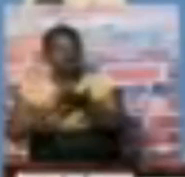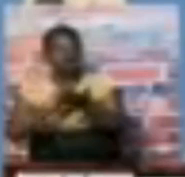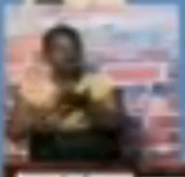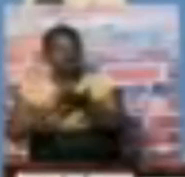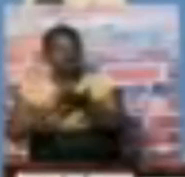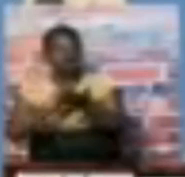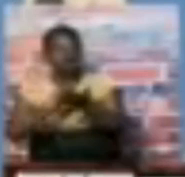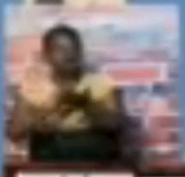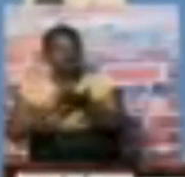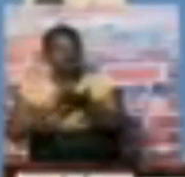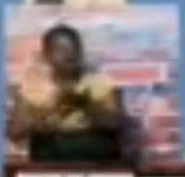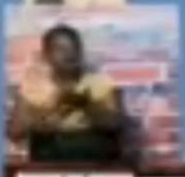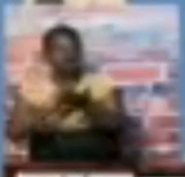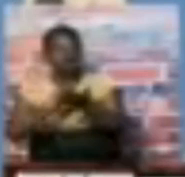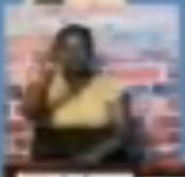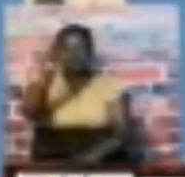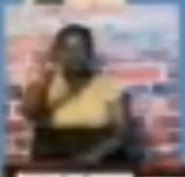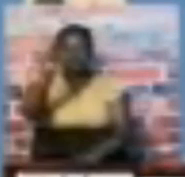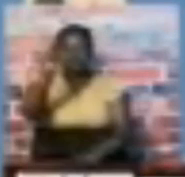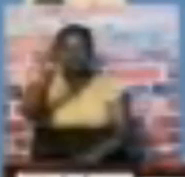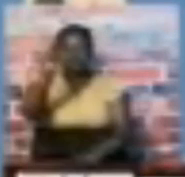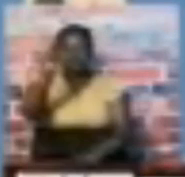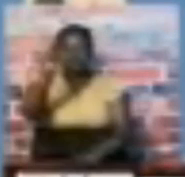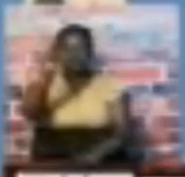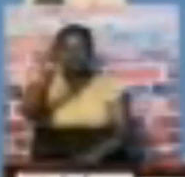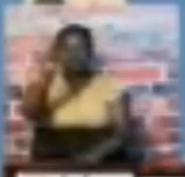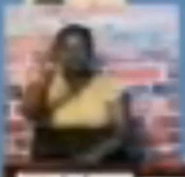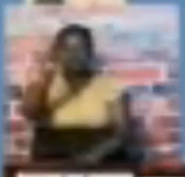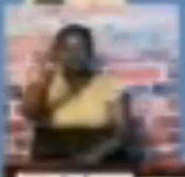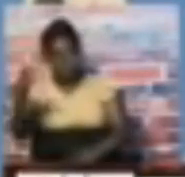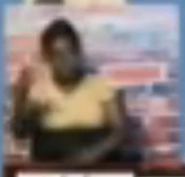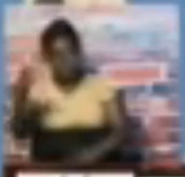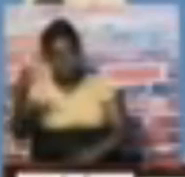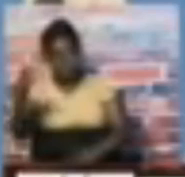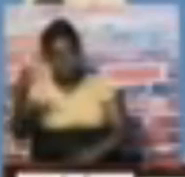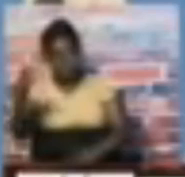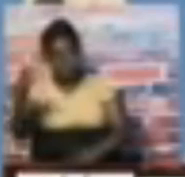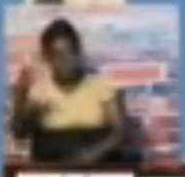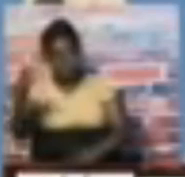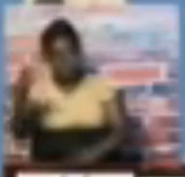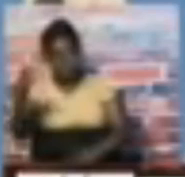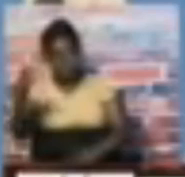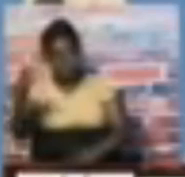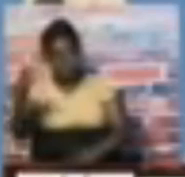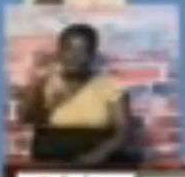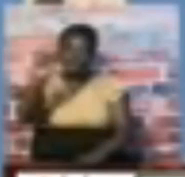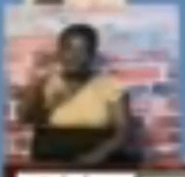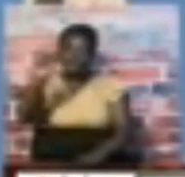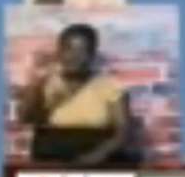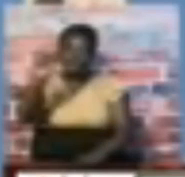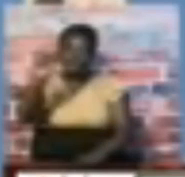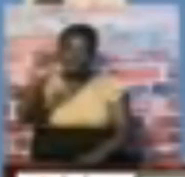Amdat, Kabong, Karenga, Moroto, Buko, Bundubujo, Kasese,